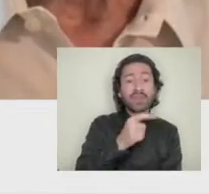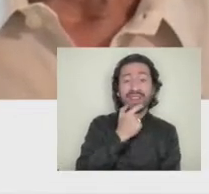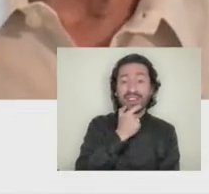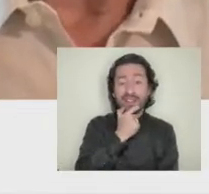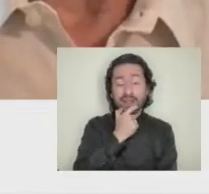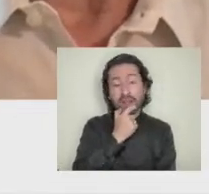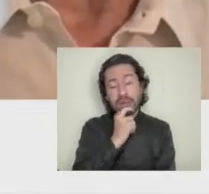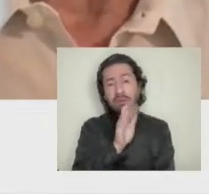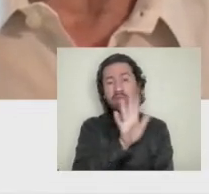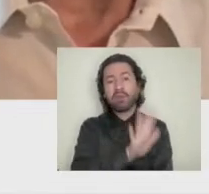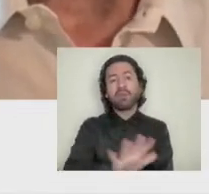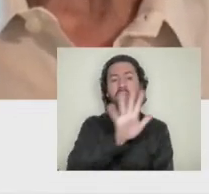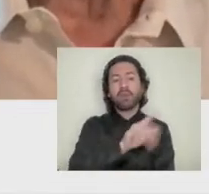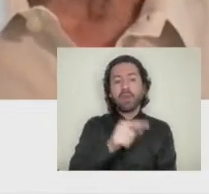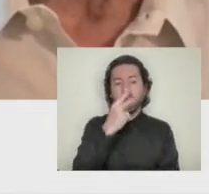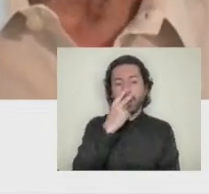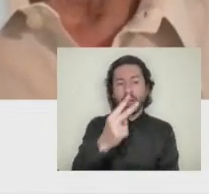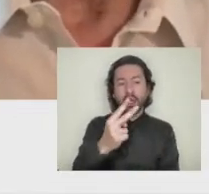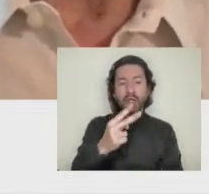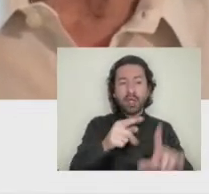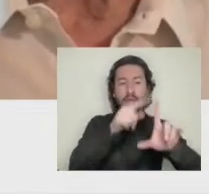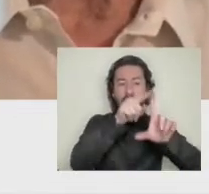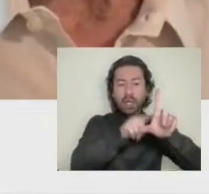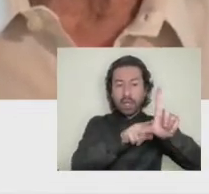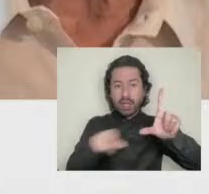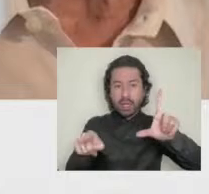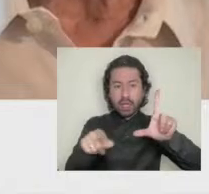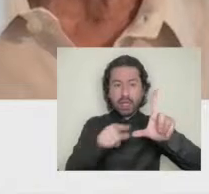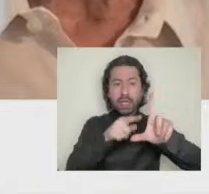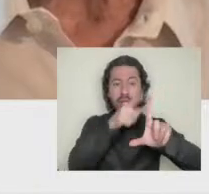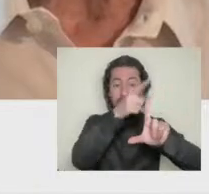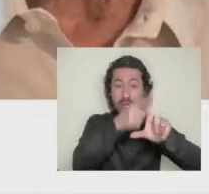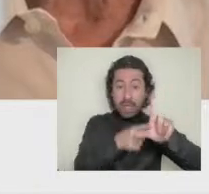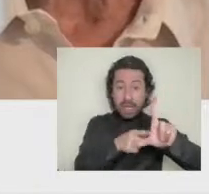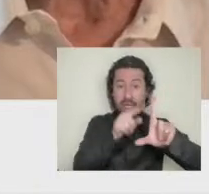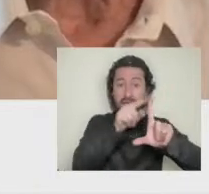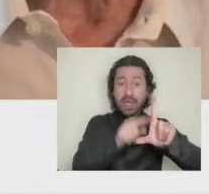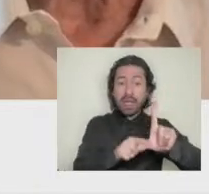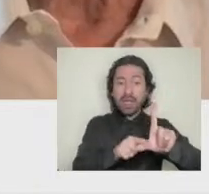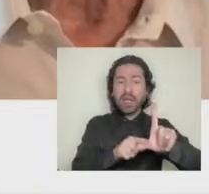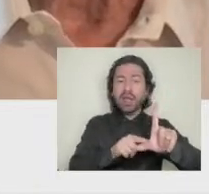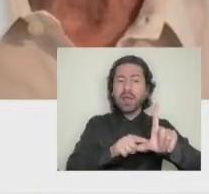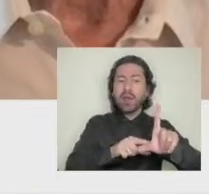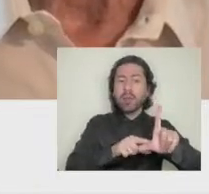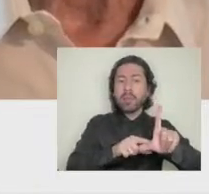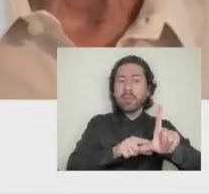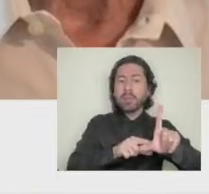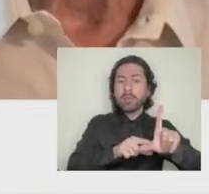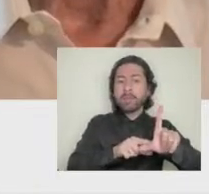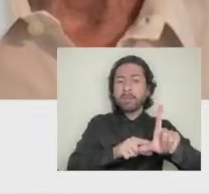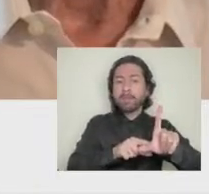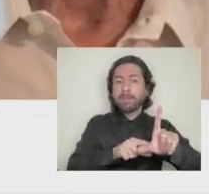y-axis, we've got the reduction in local authority spending power.